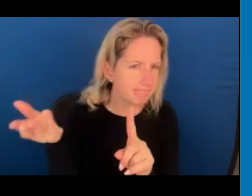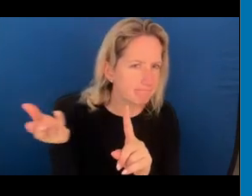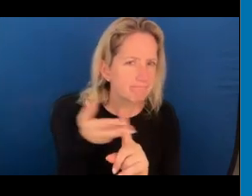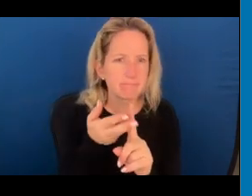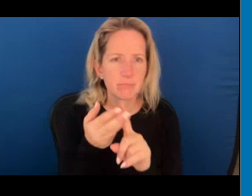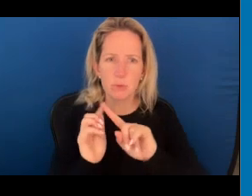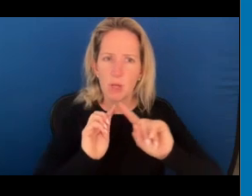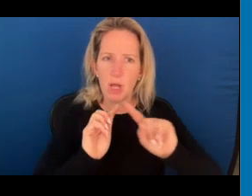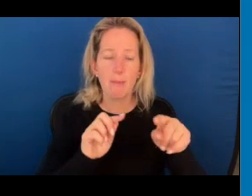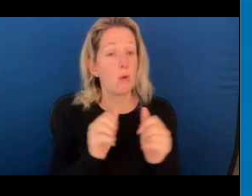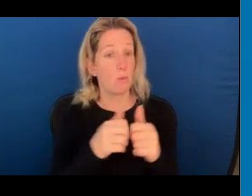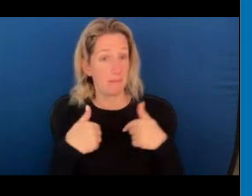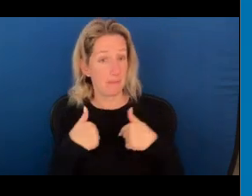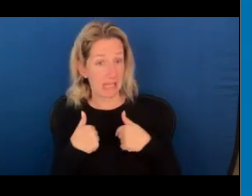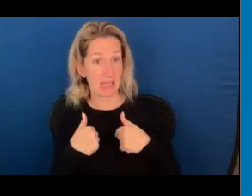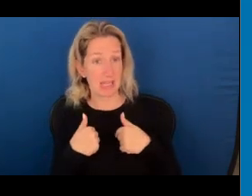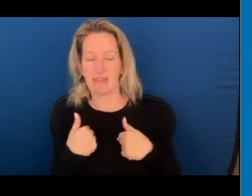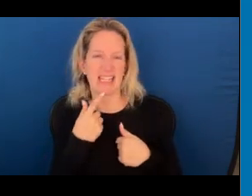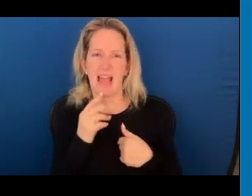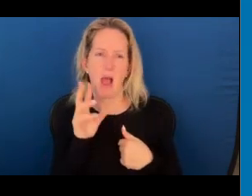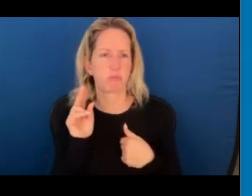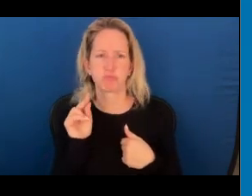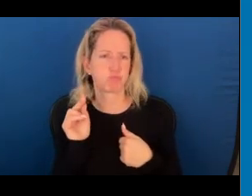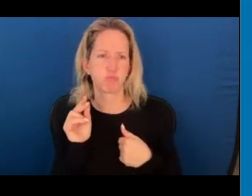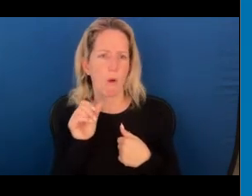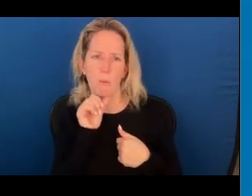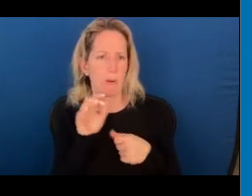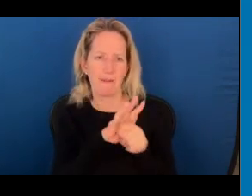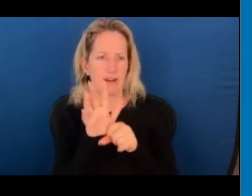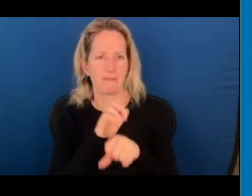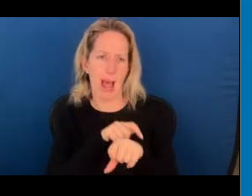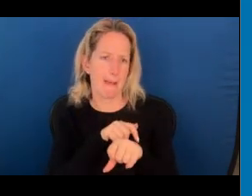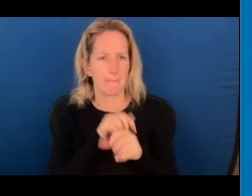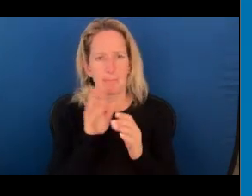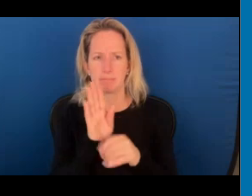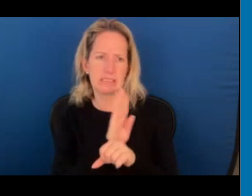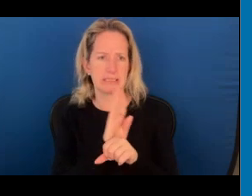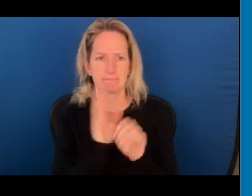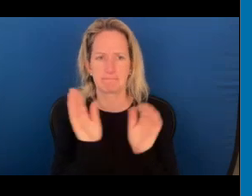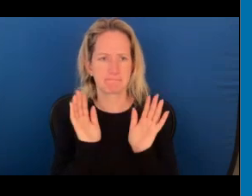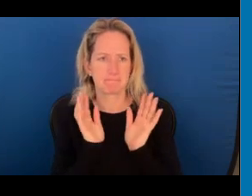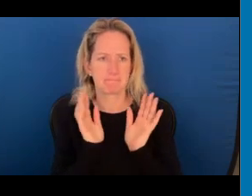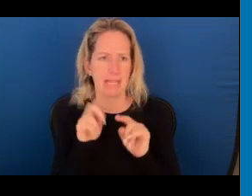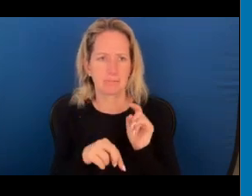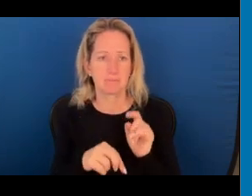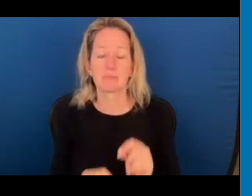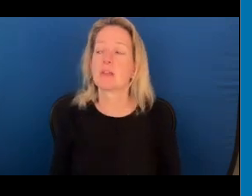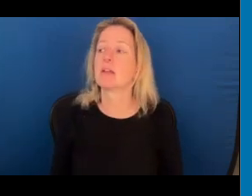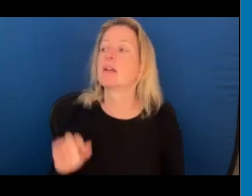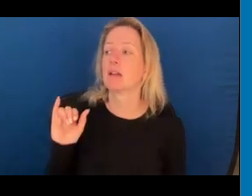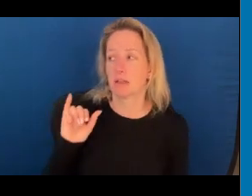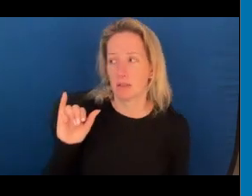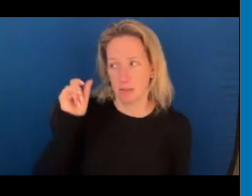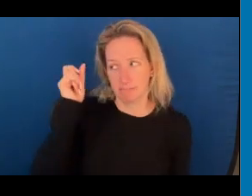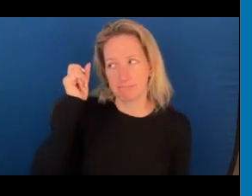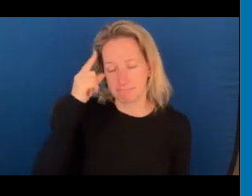They're like, we don't have time for everything that anybody could ever bring up. 100%. First and foremost, we